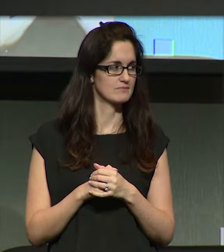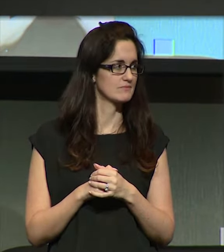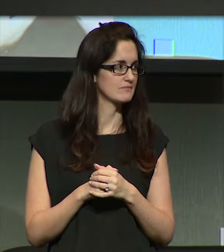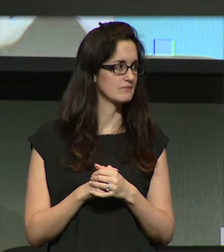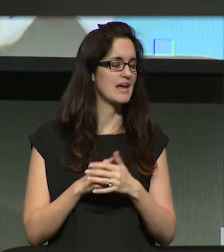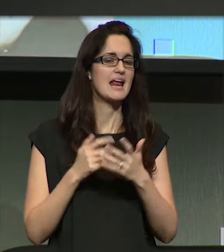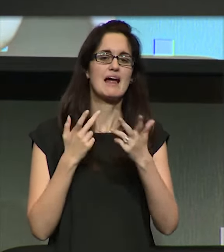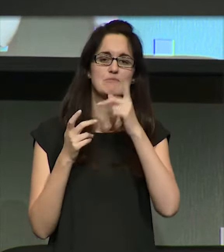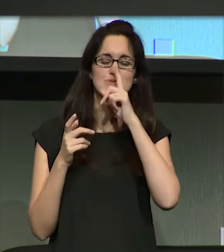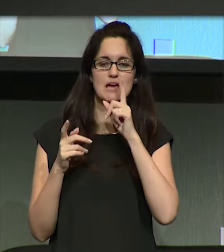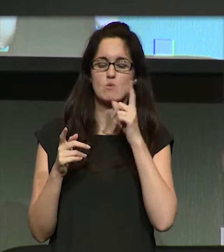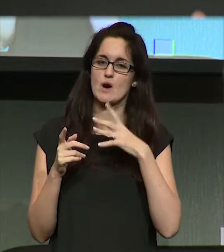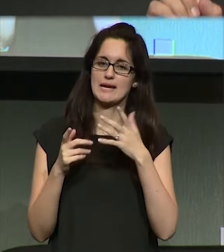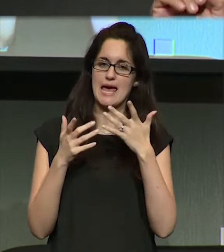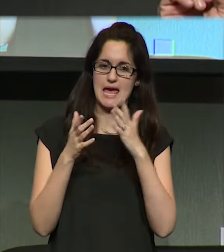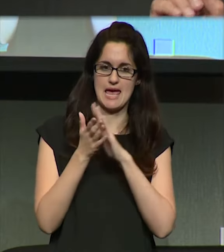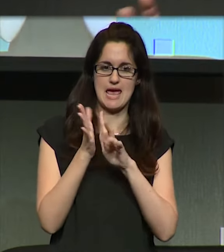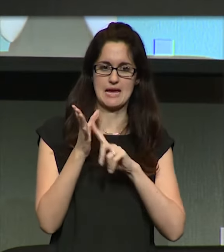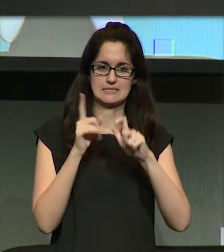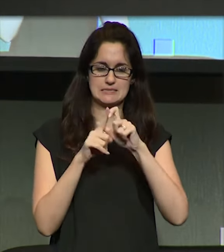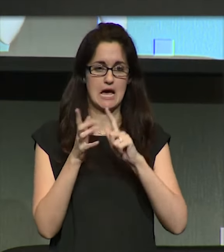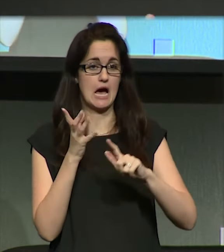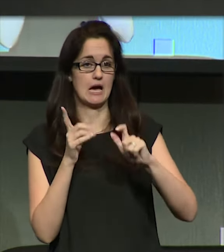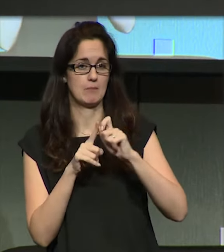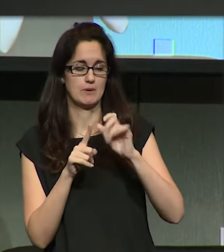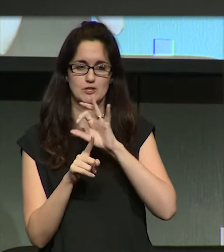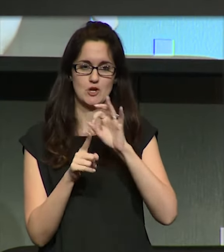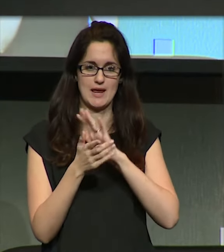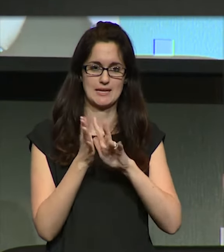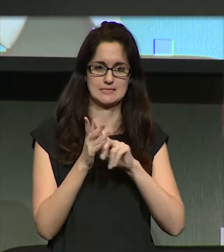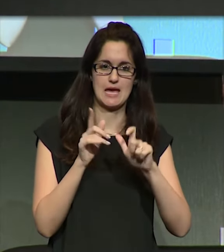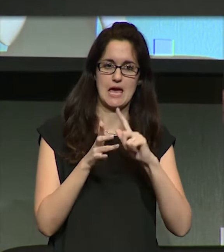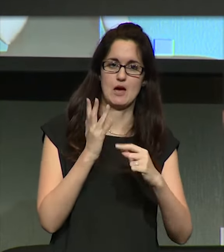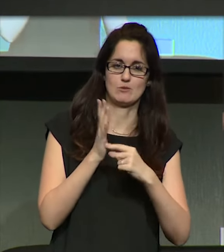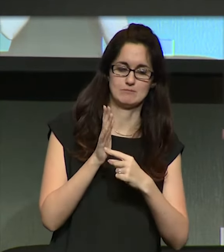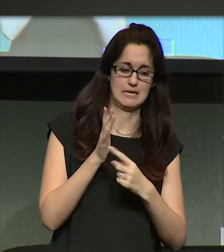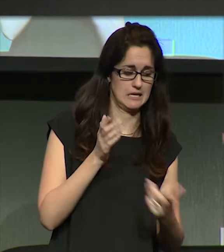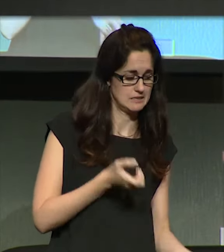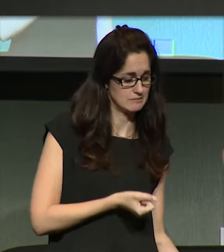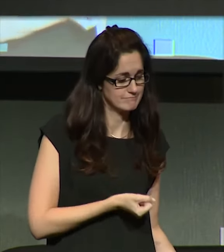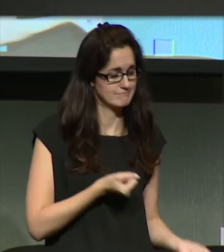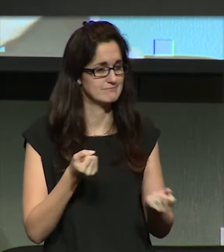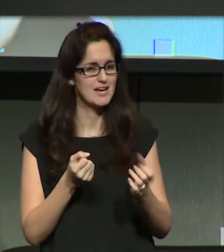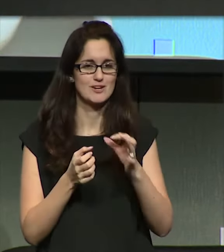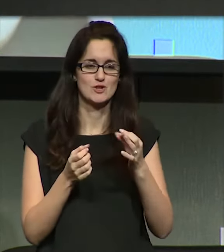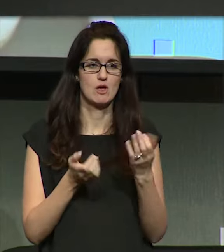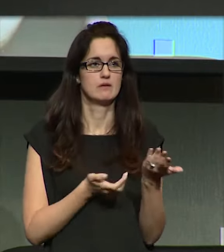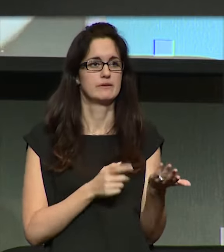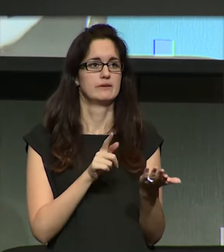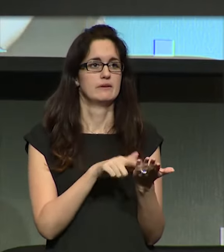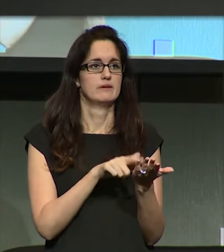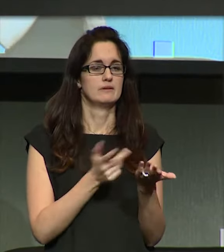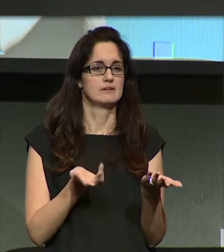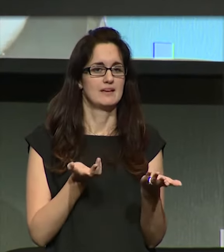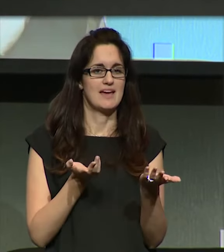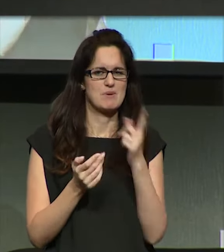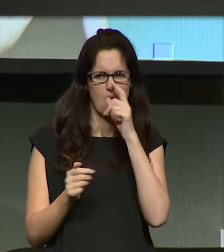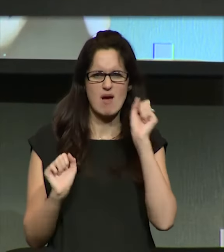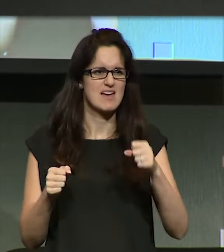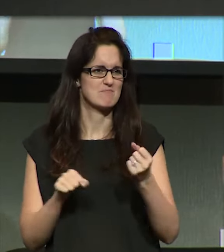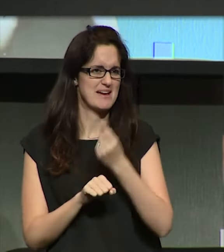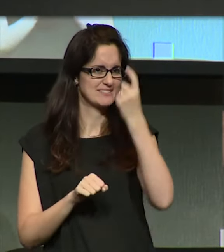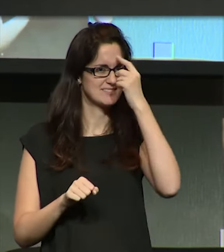not a hand out. And when you hear that, you think, yeah, I like that. You know, that makes sense to us, doesn't it? But it